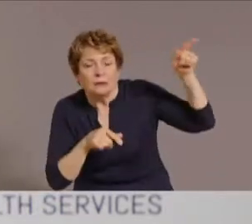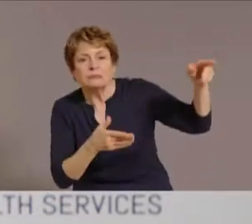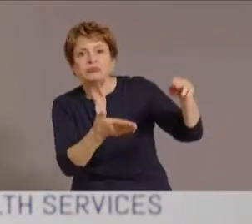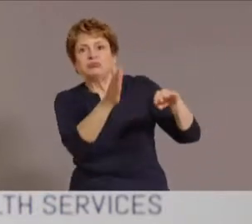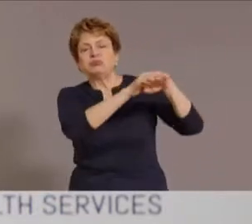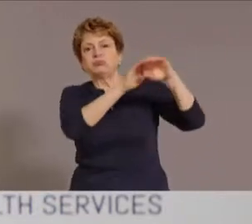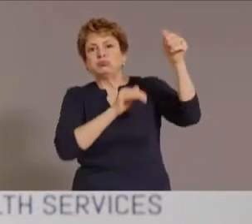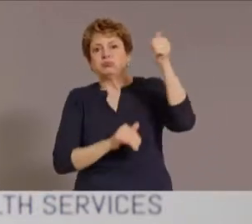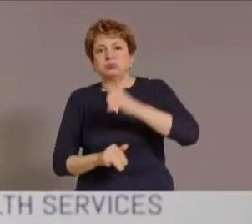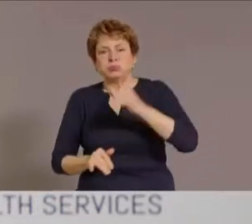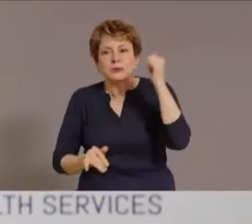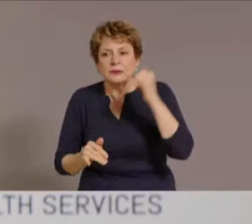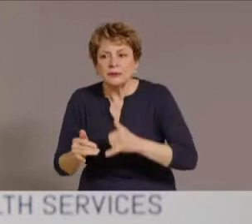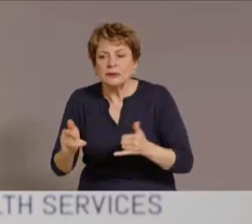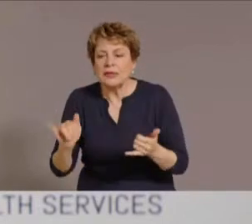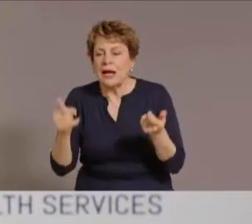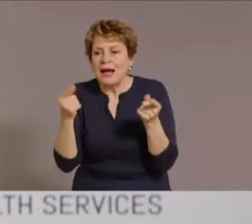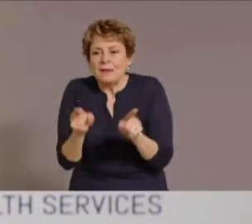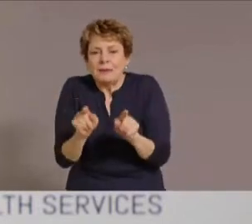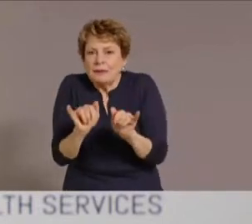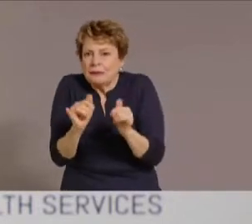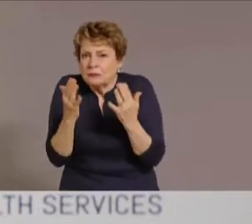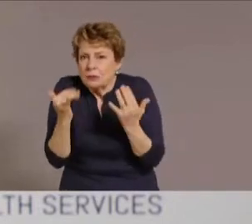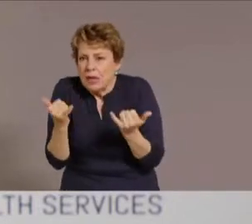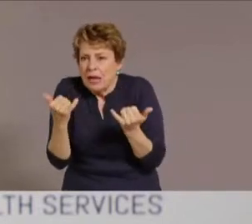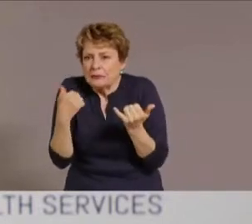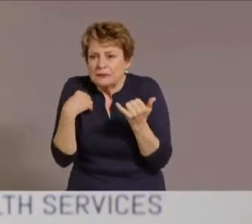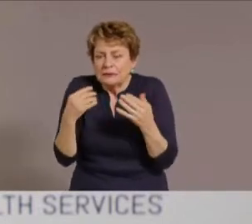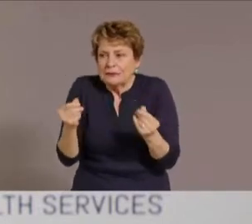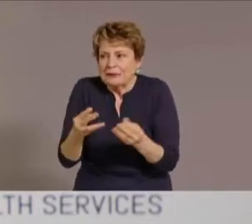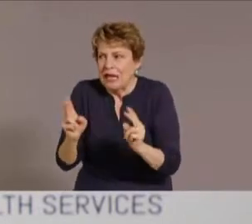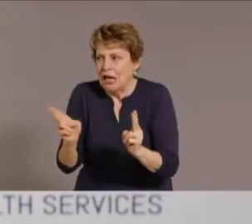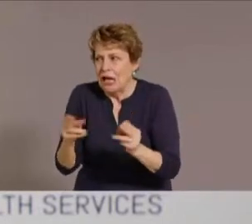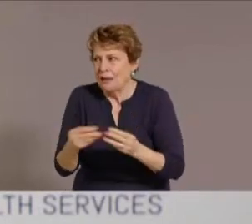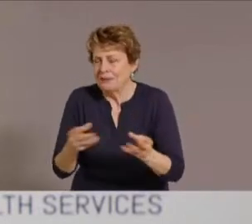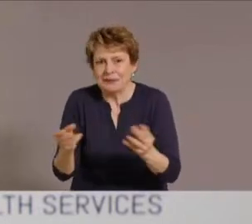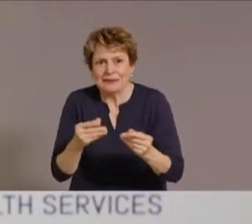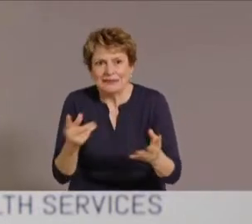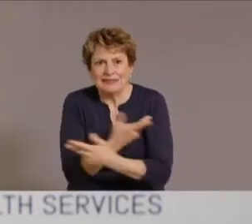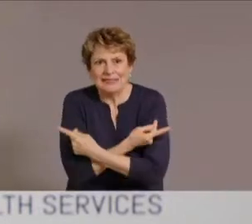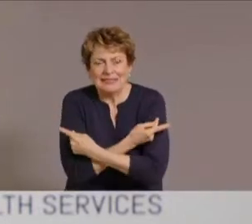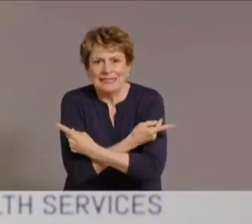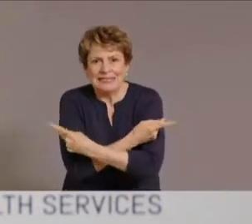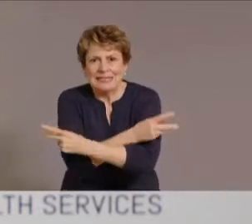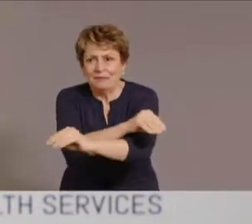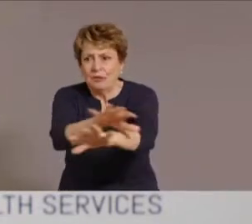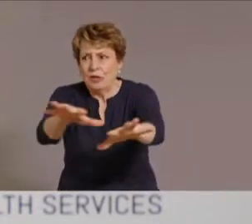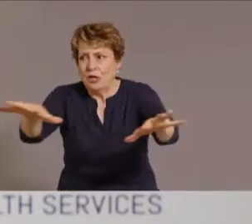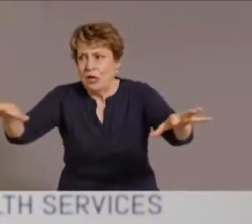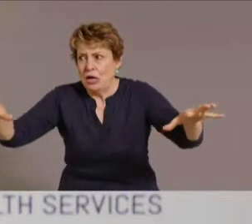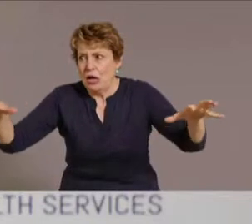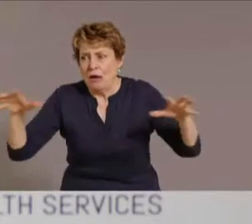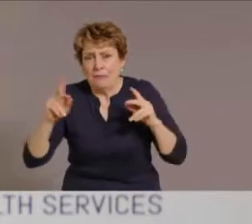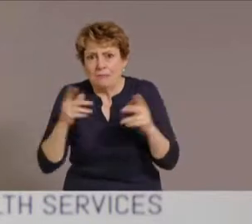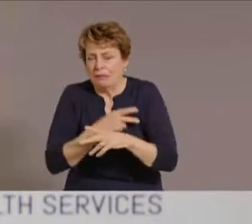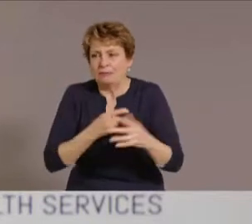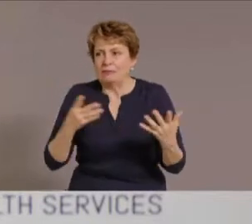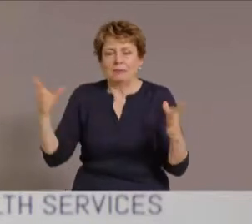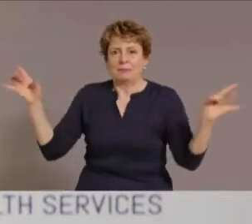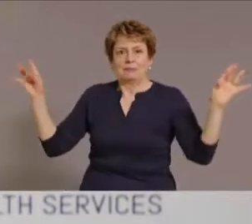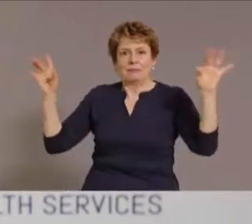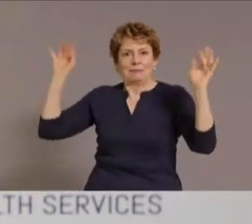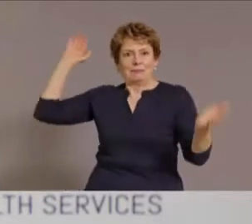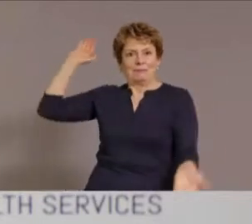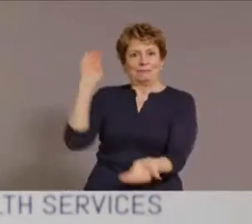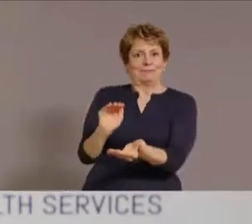we can to get access to the vaccines, which is really going to be our best tool for preventing things like that. So